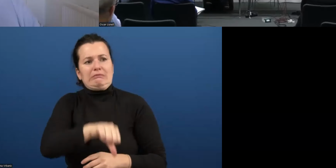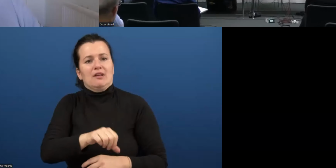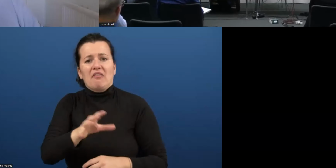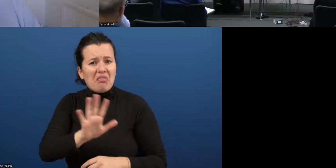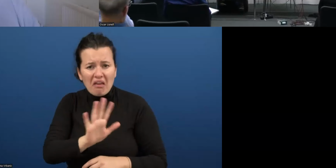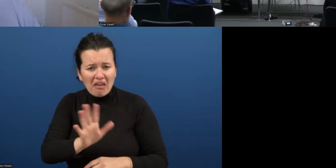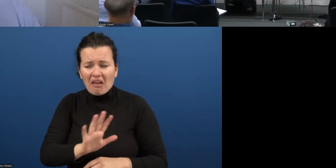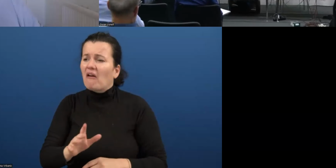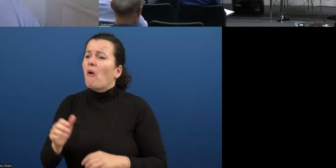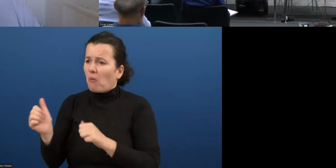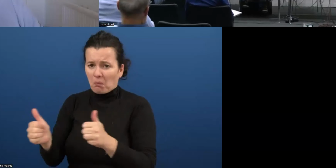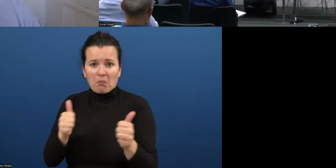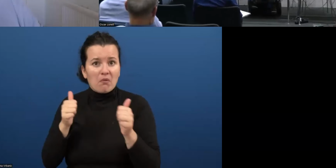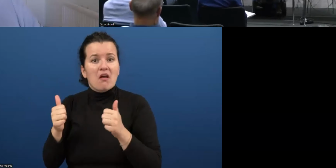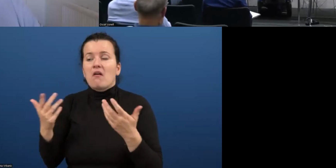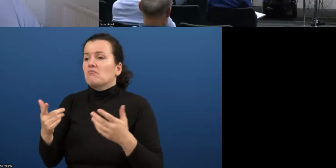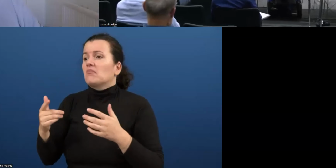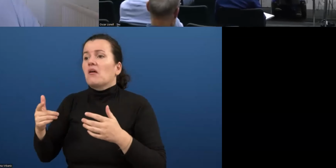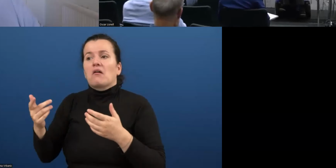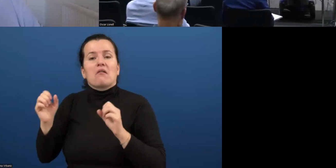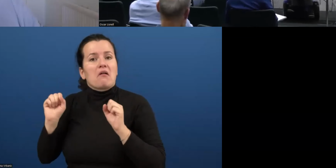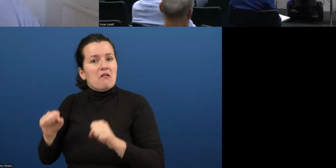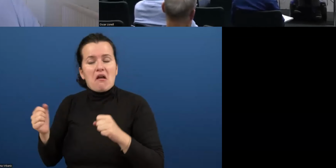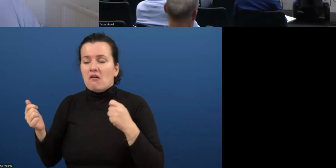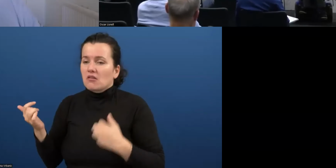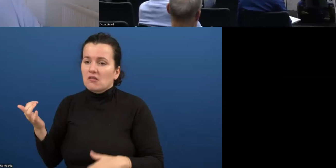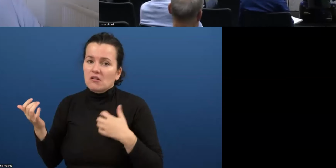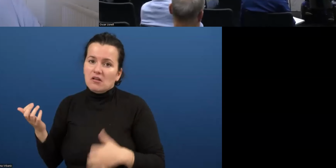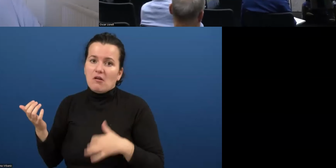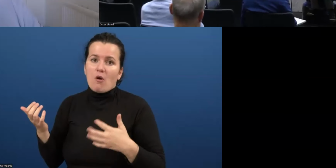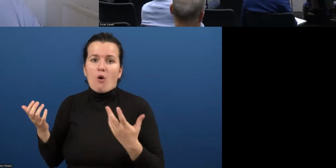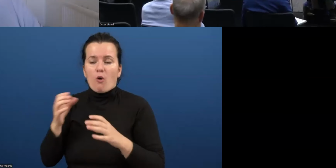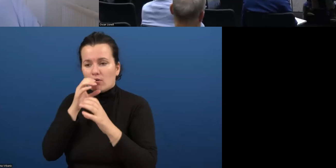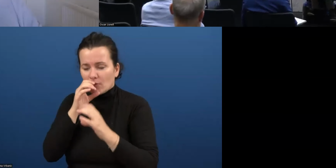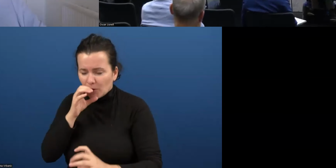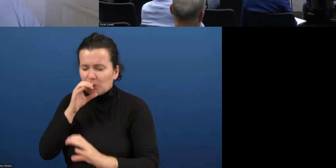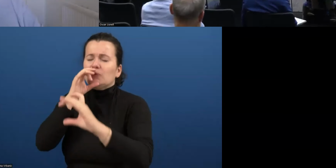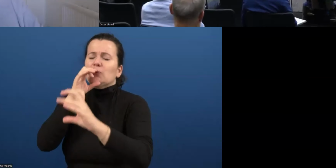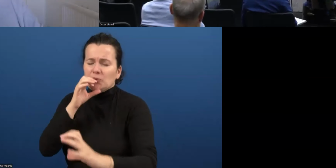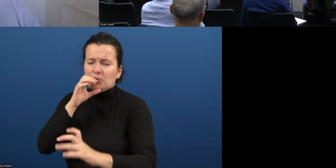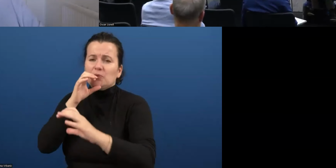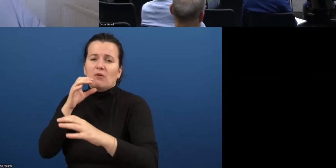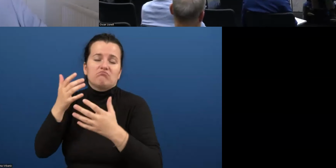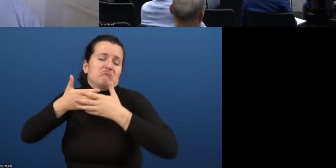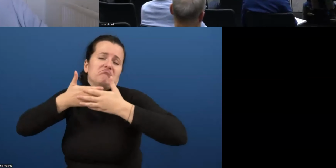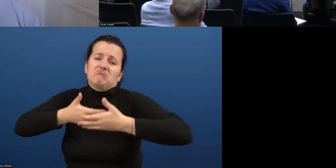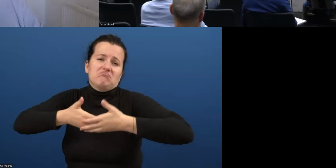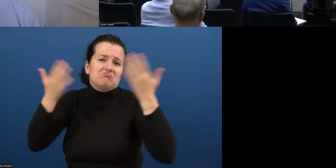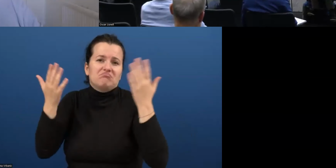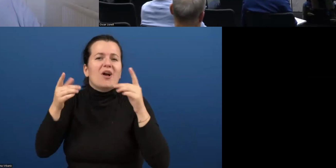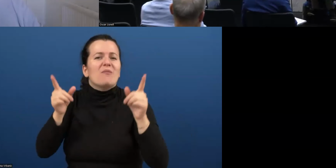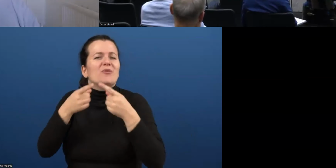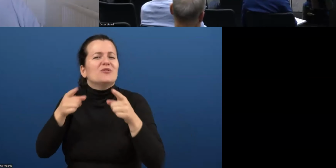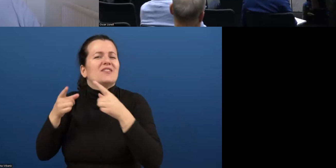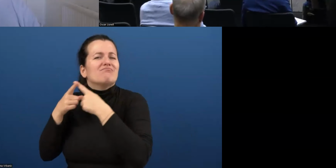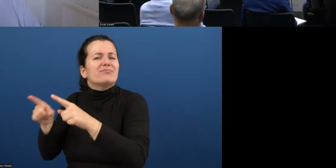a saxophone or something like that, there is so many ways that gives you idea about this is how it's